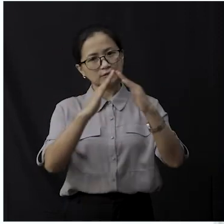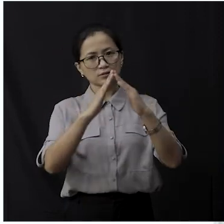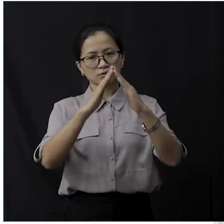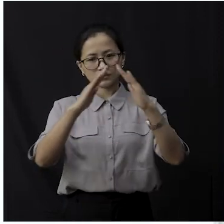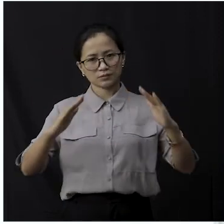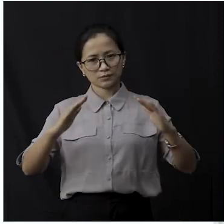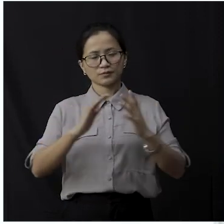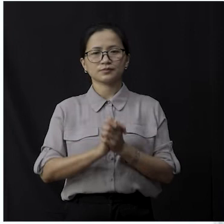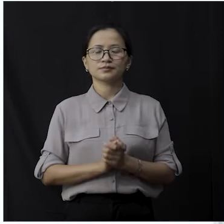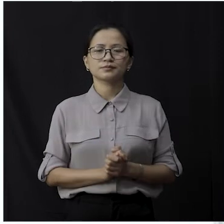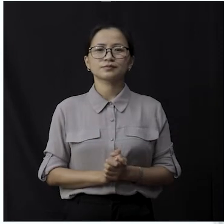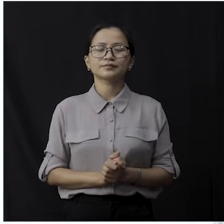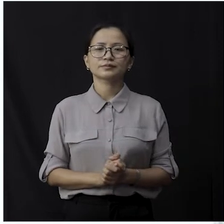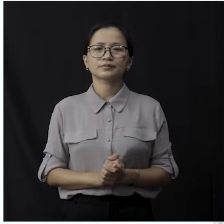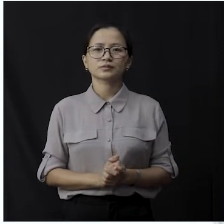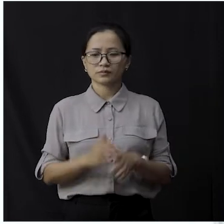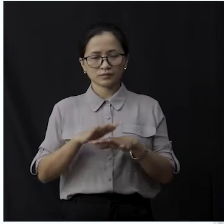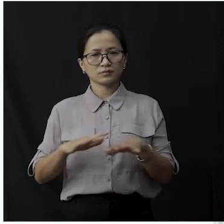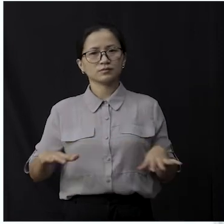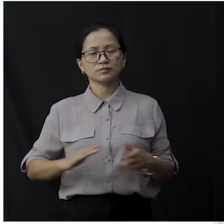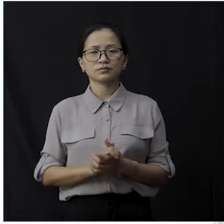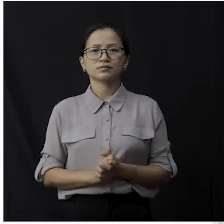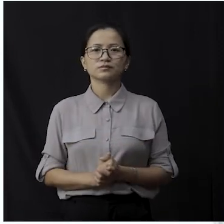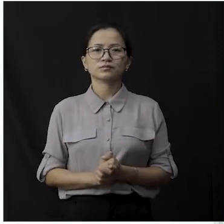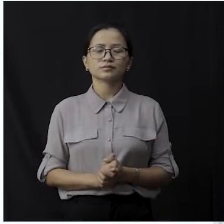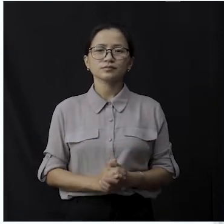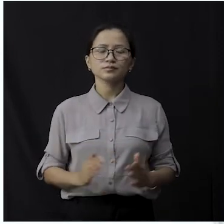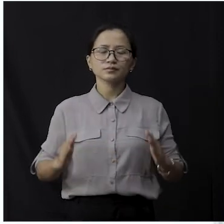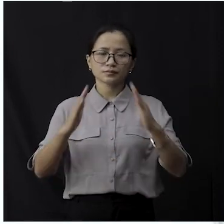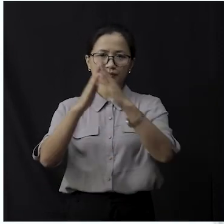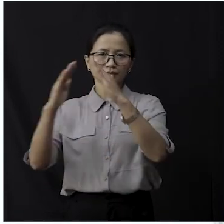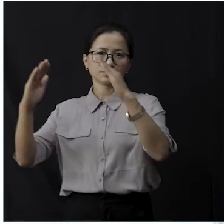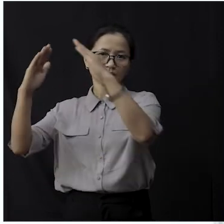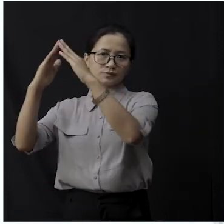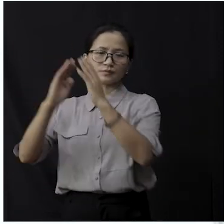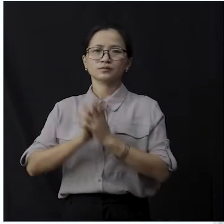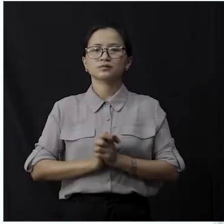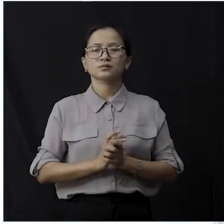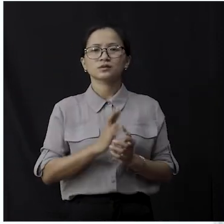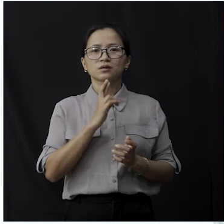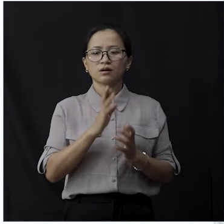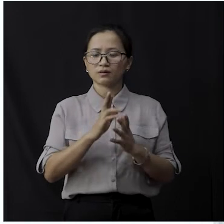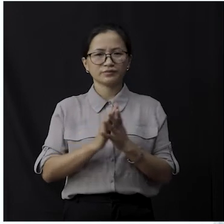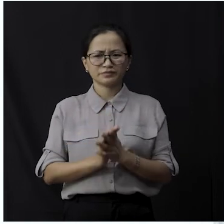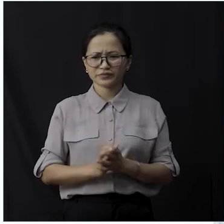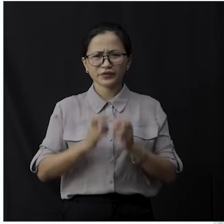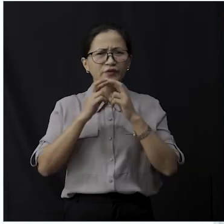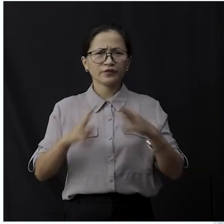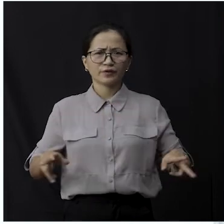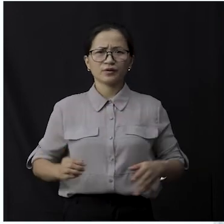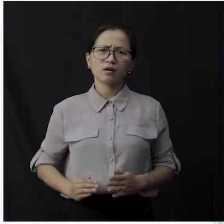right? So students, mountains are very high